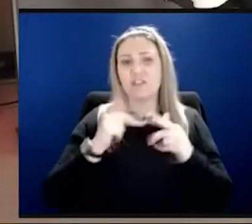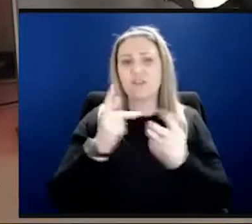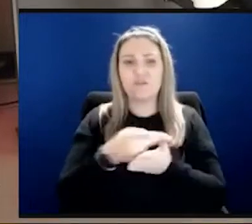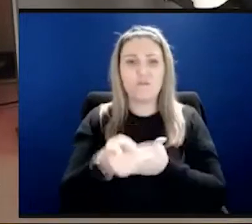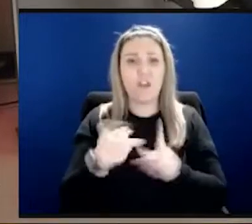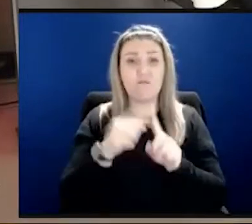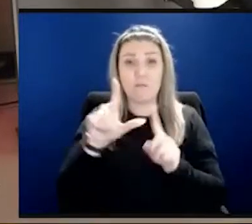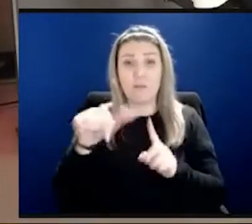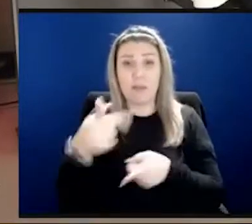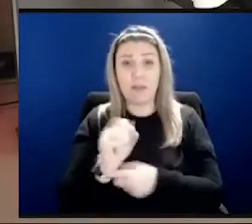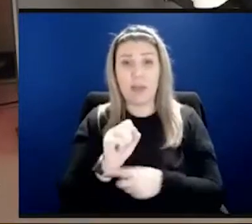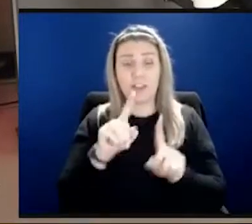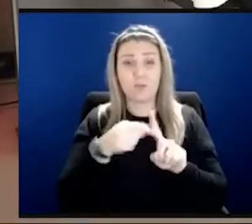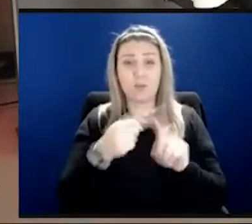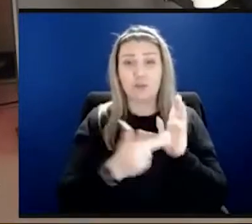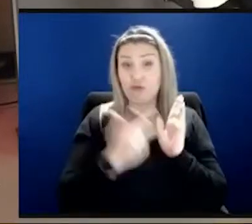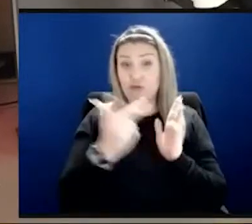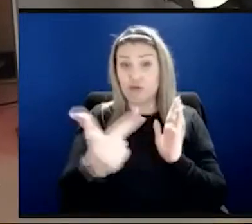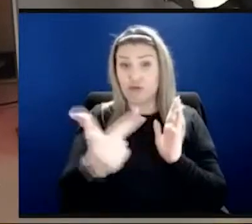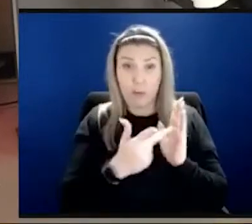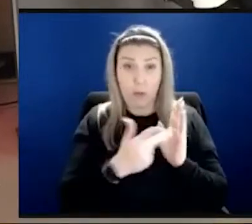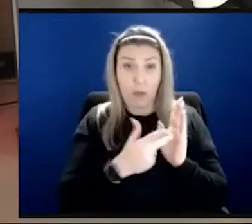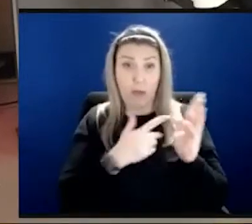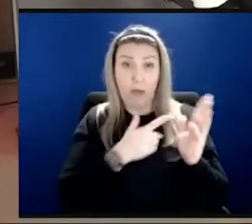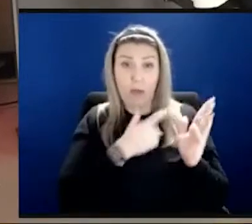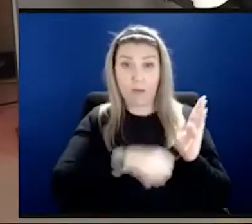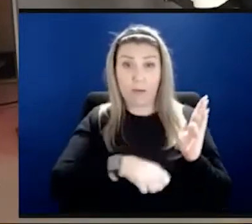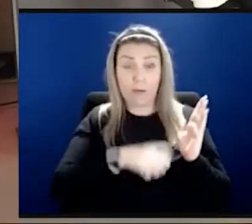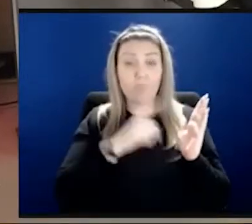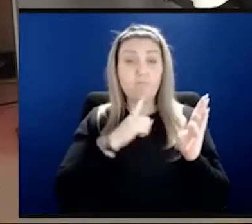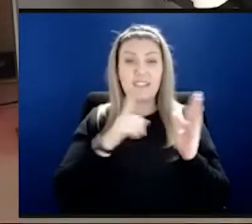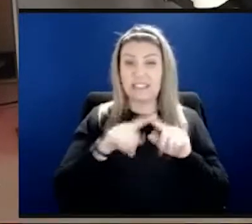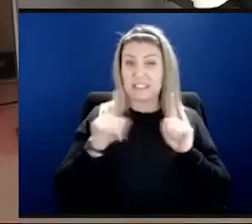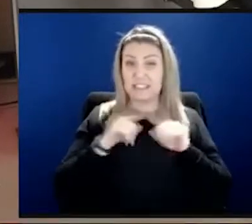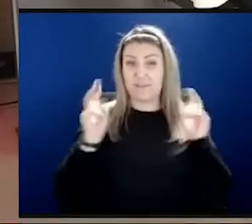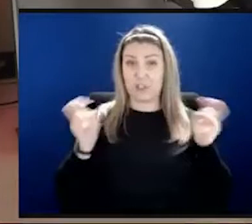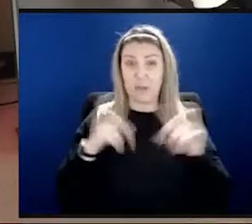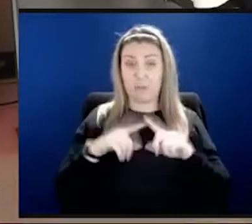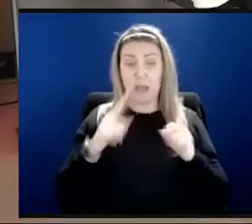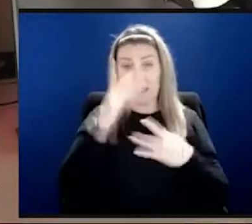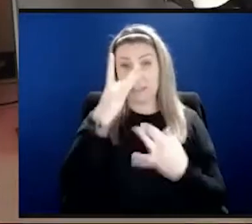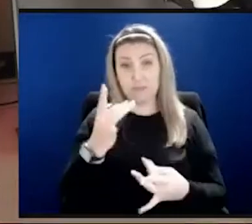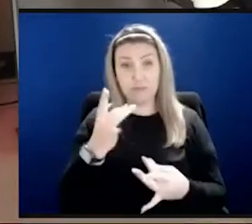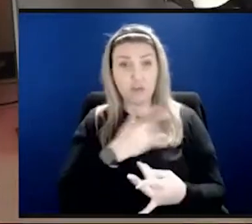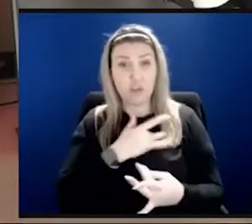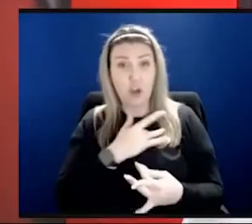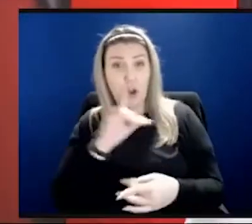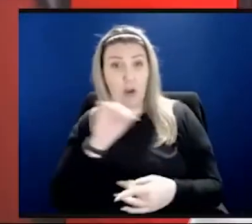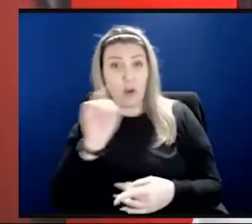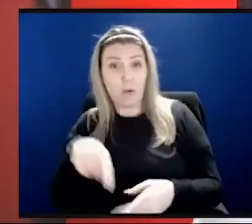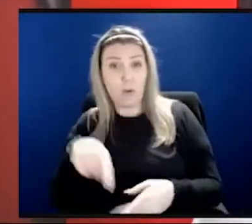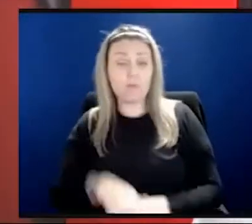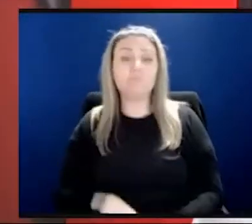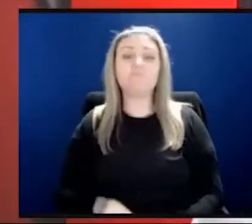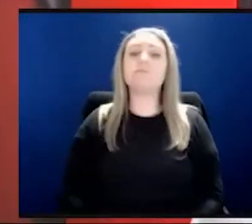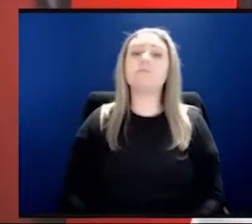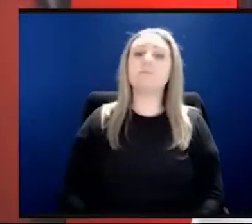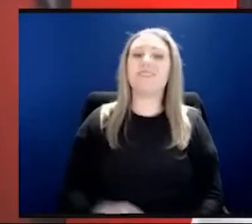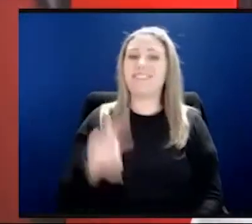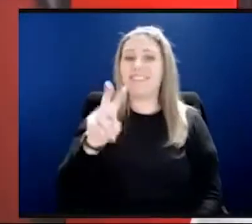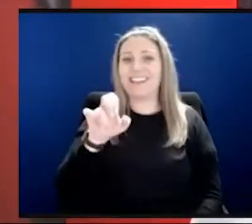is done? Is that normal? So different topic, but an interesting heart question. Yeah, so, veins are not